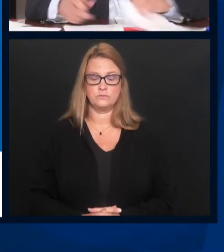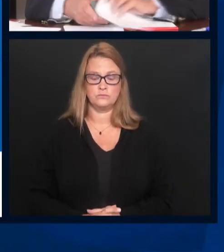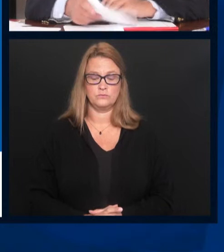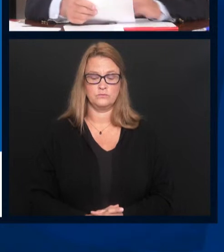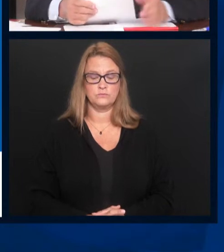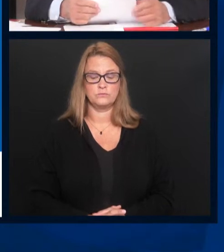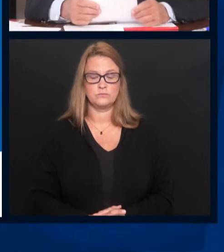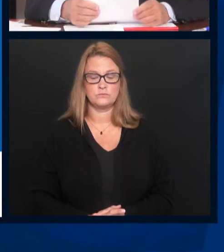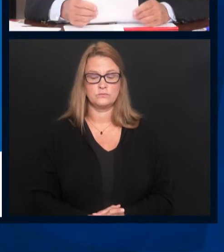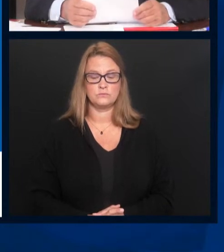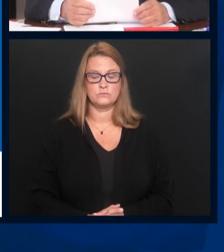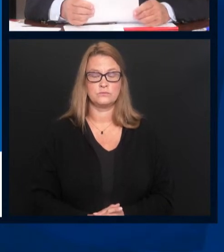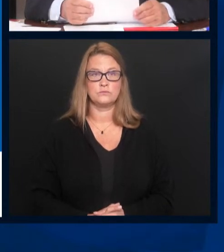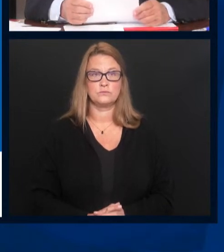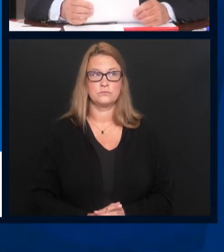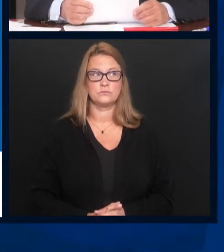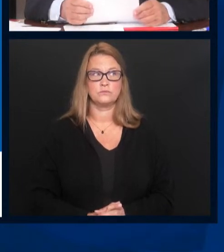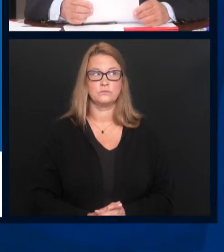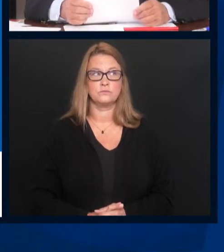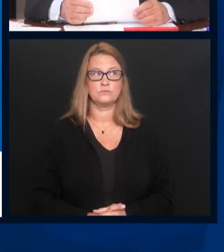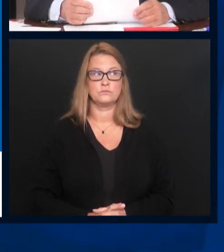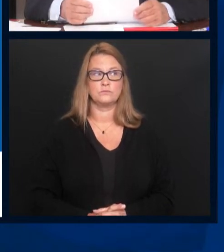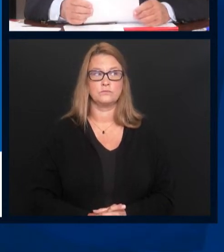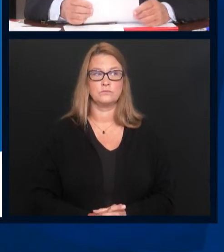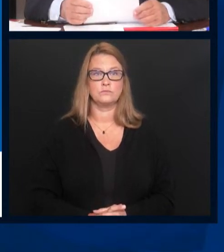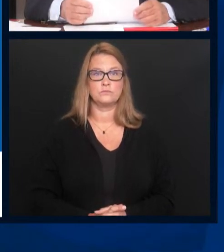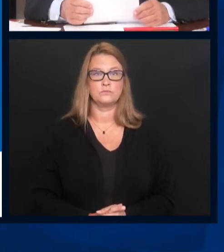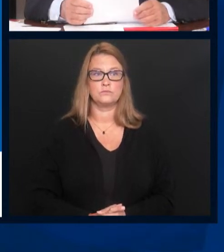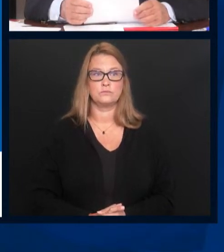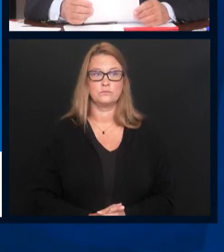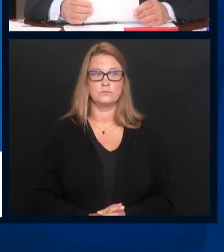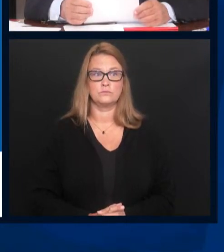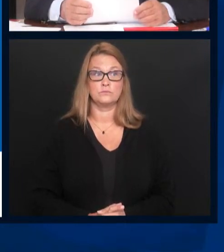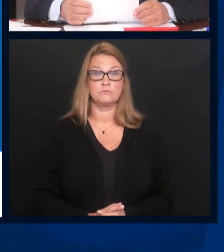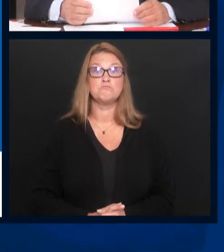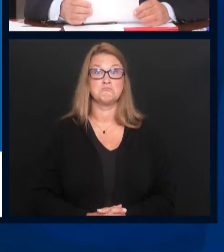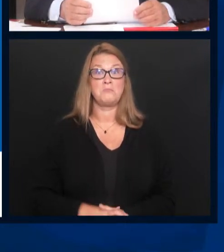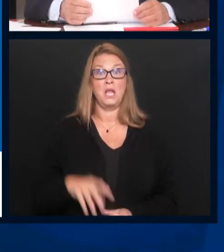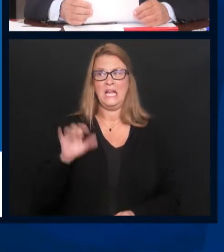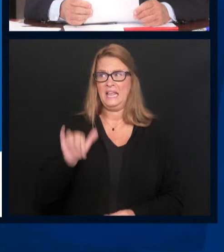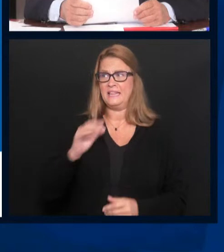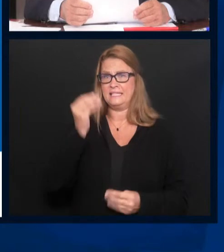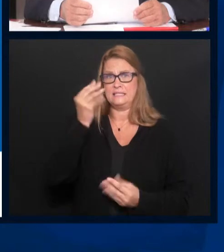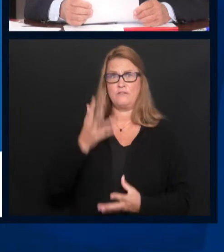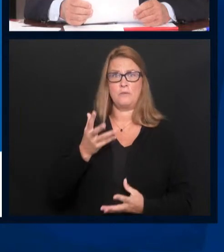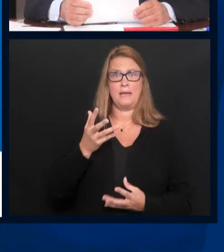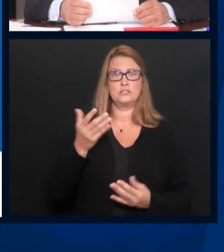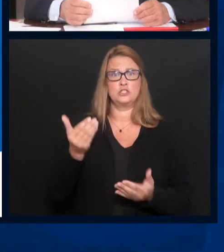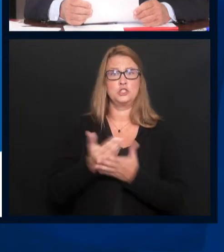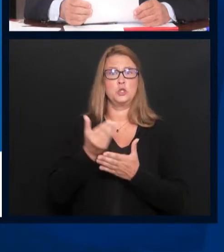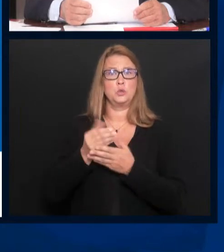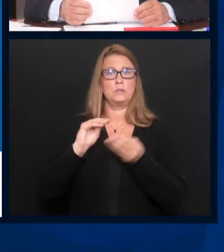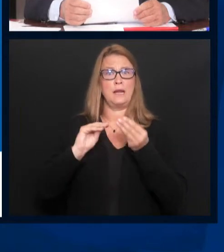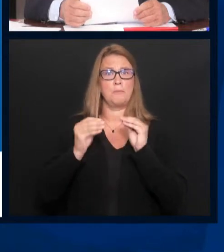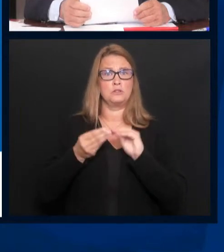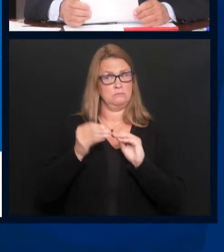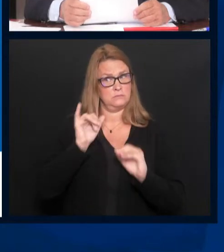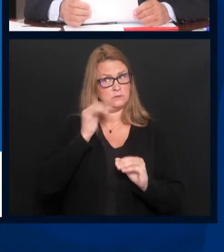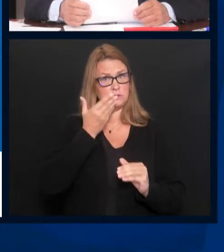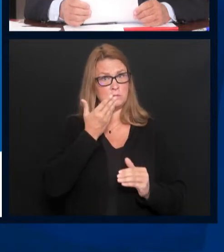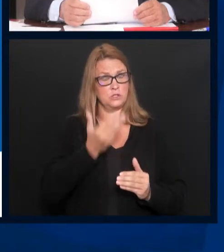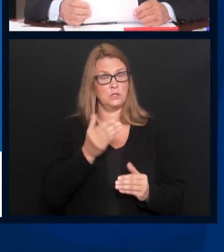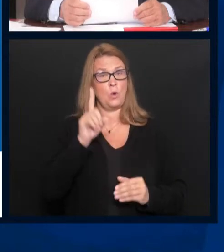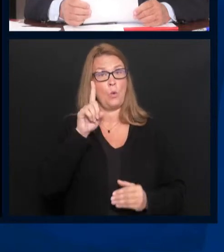I guess the updated vaccine numbers is, and this is good. This is really good. Now we've given